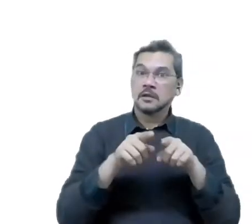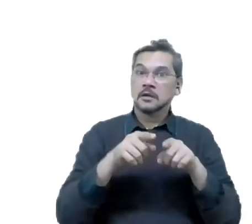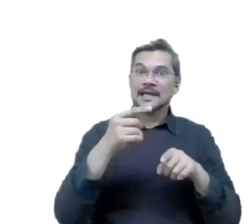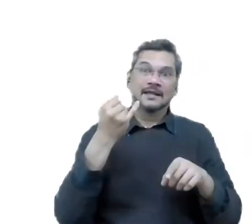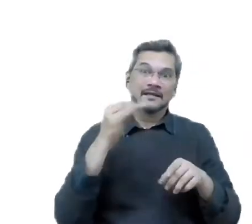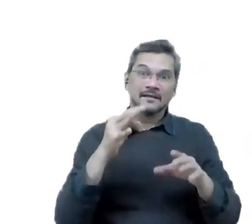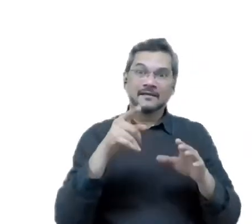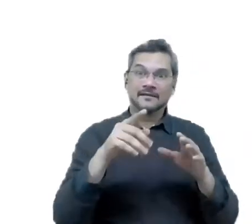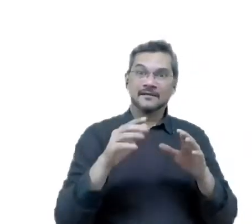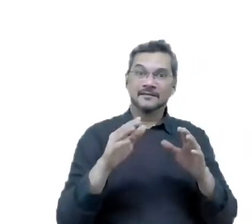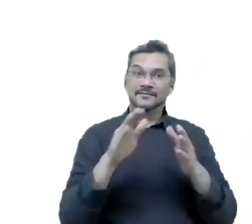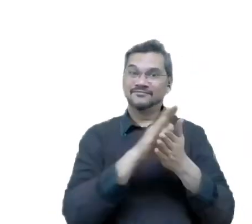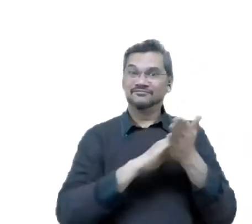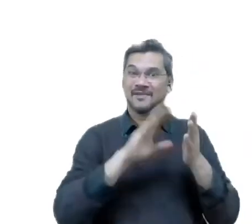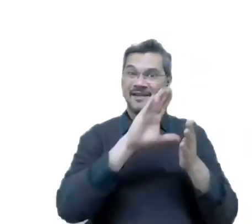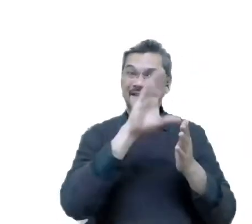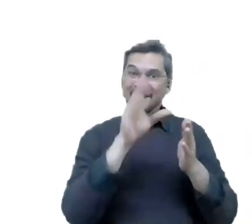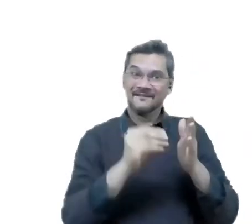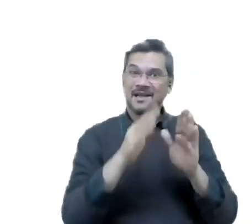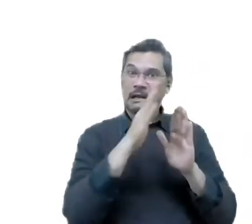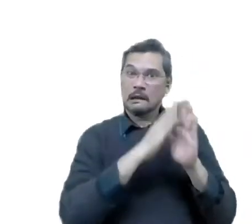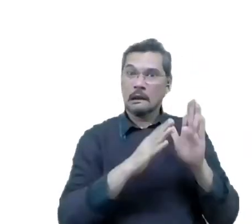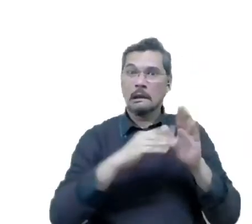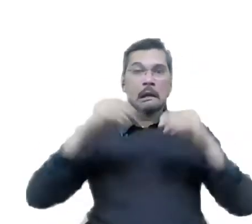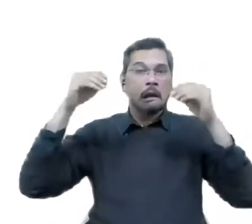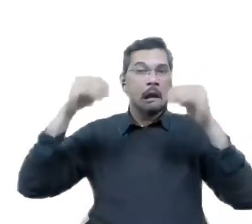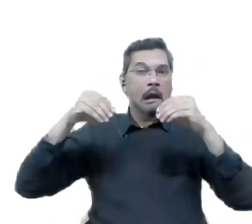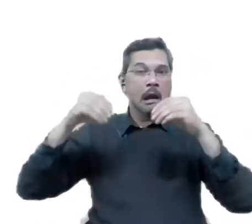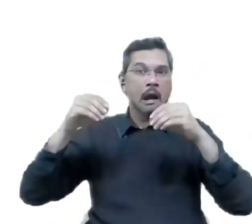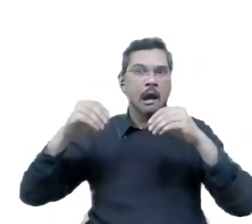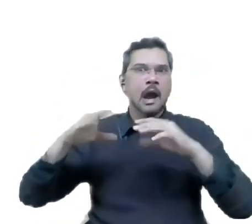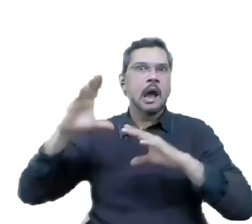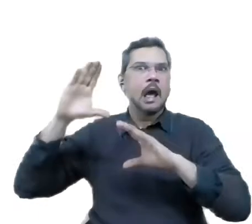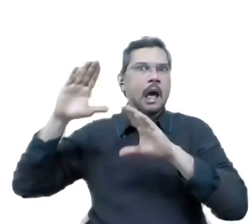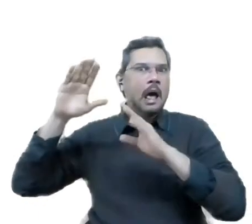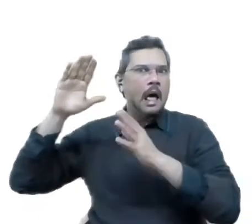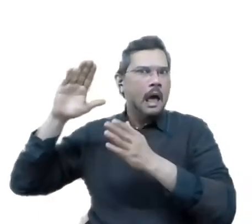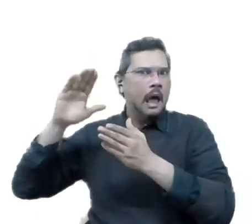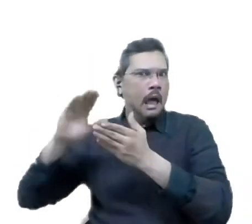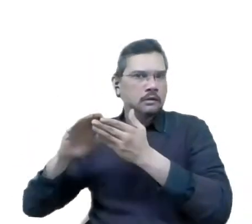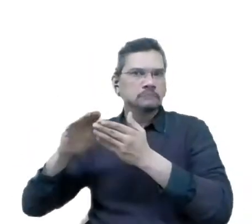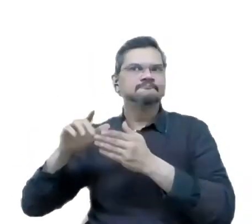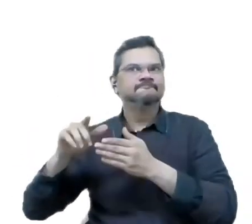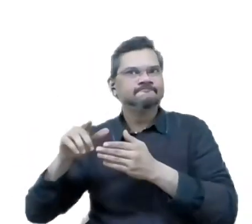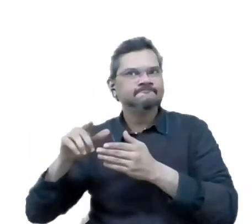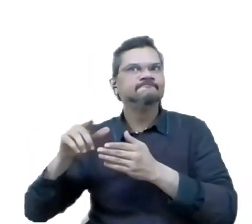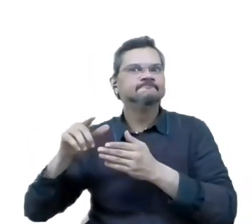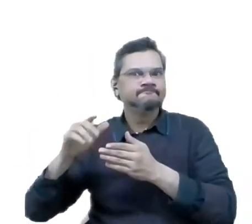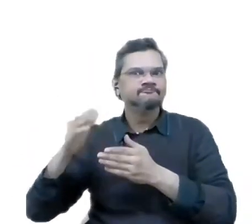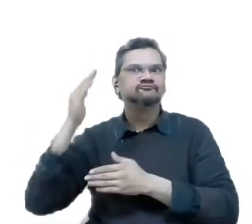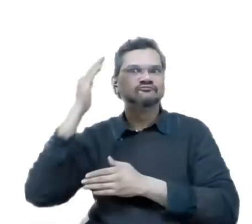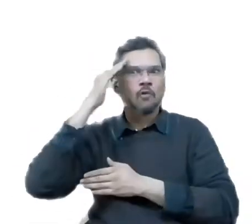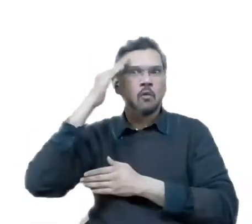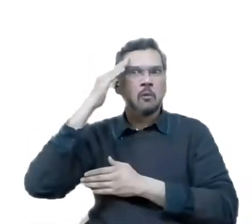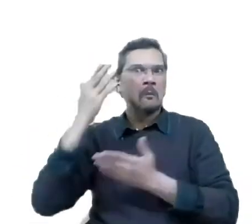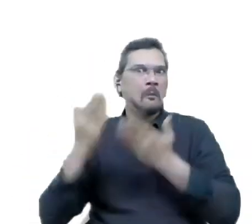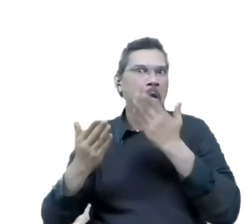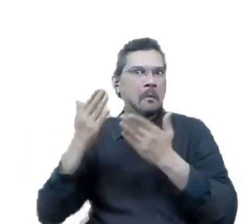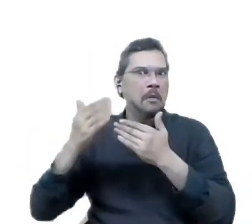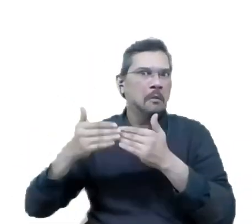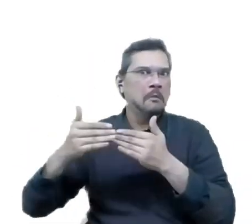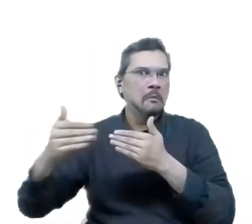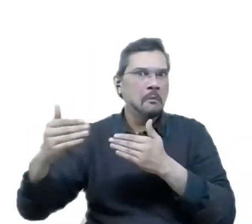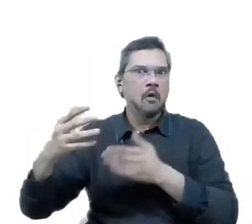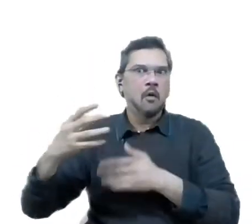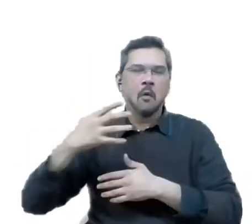see, then we start planning for drought. So just to say, we take that data and we immediately start to use it for preparedness.